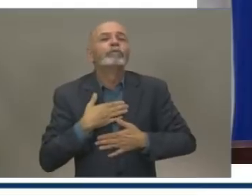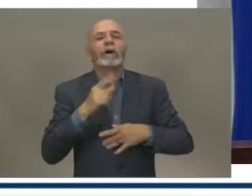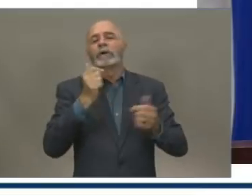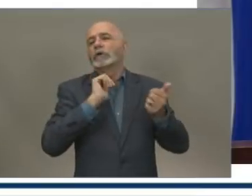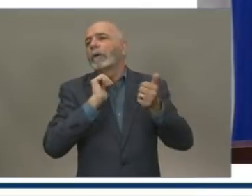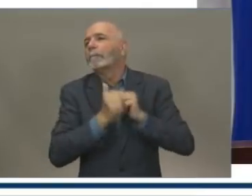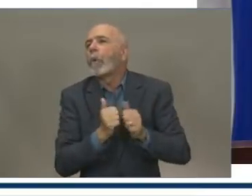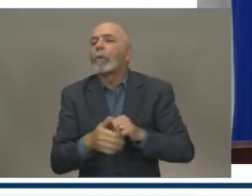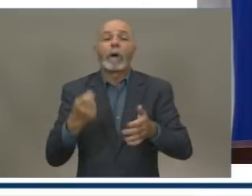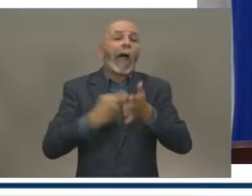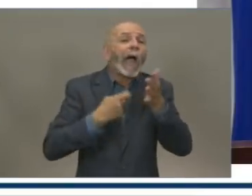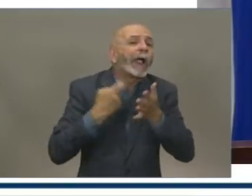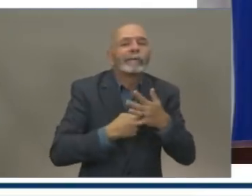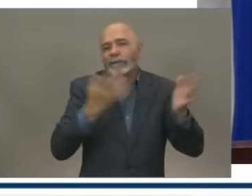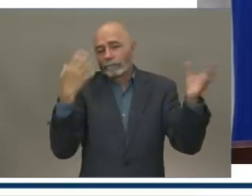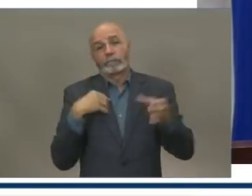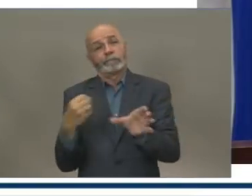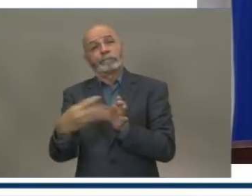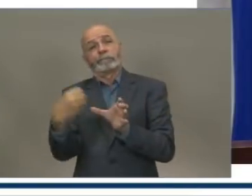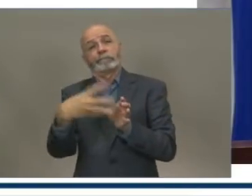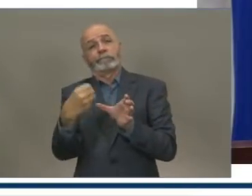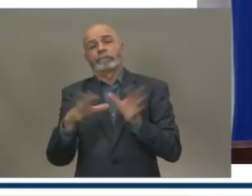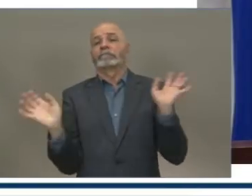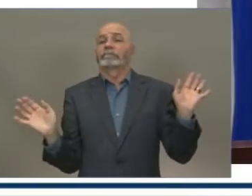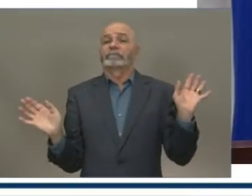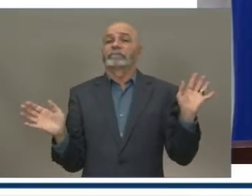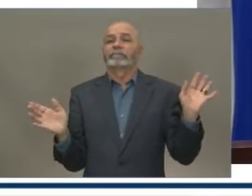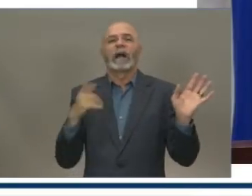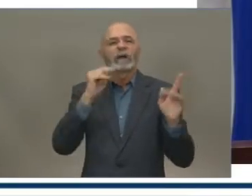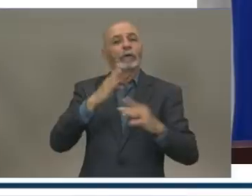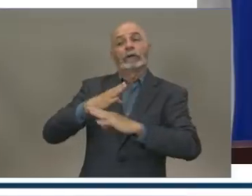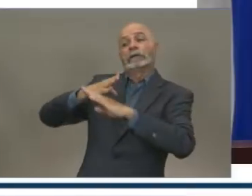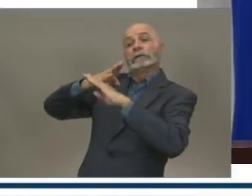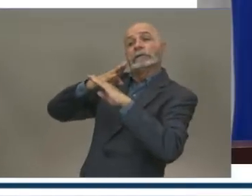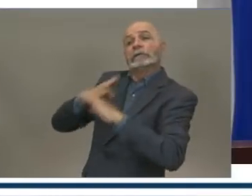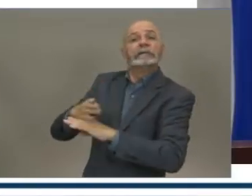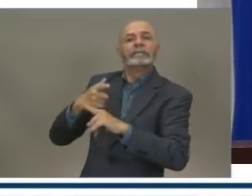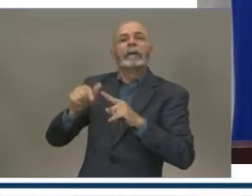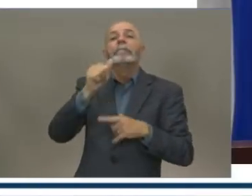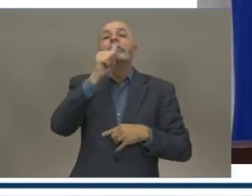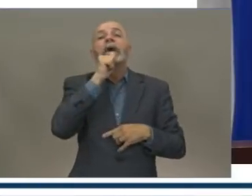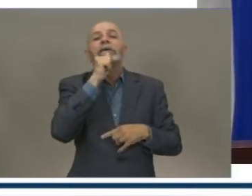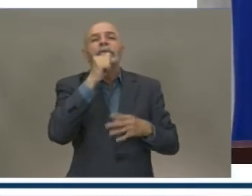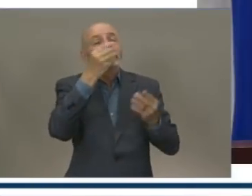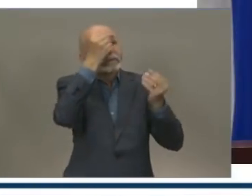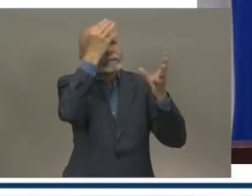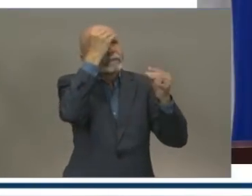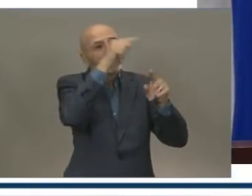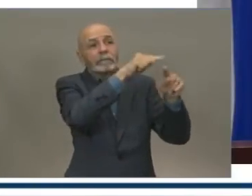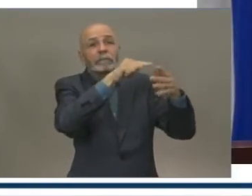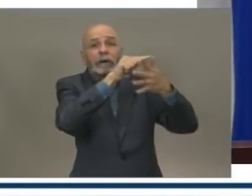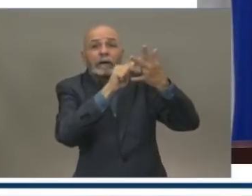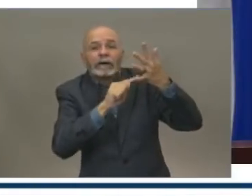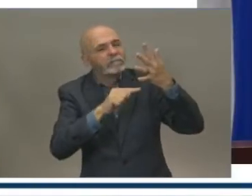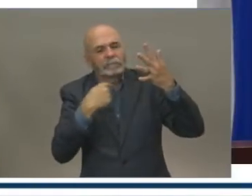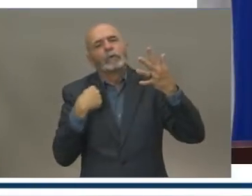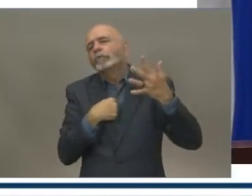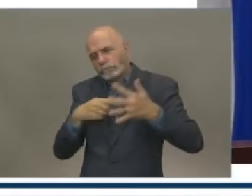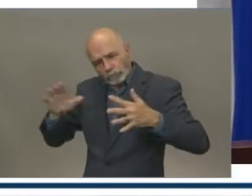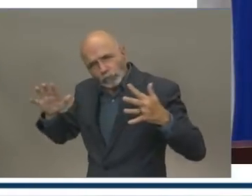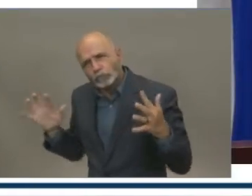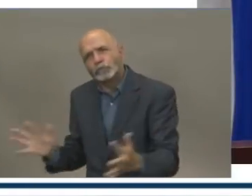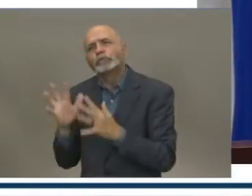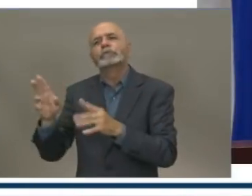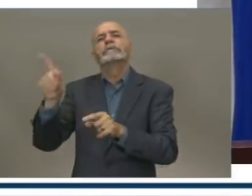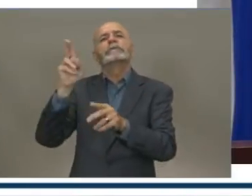proof is required. And it also protects your personal health information. So we encourage people to start to download